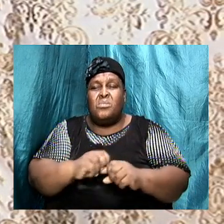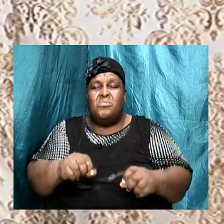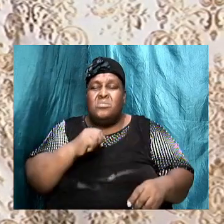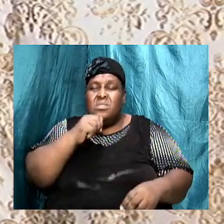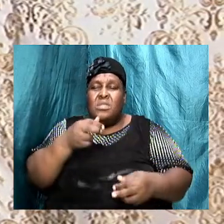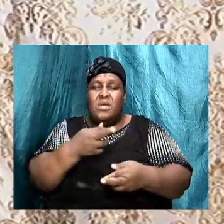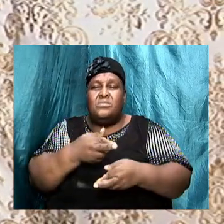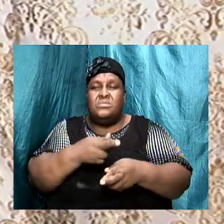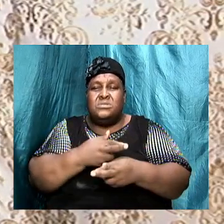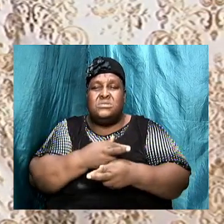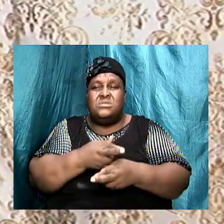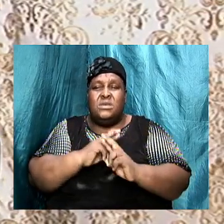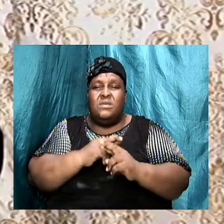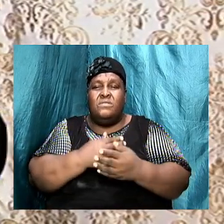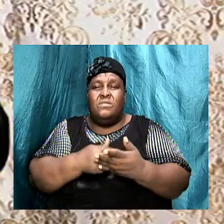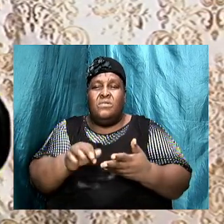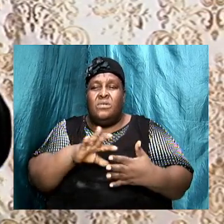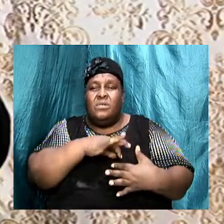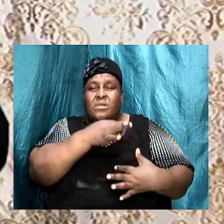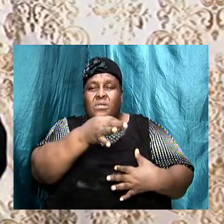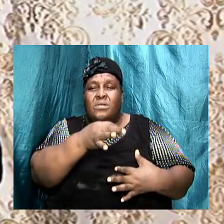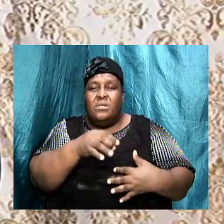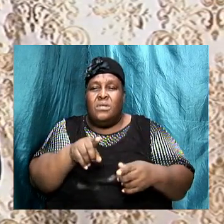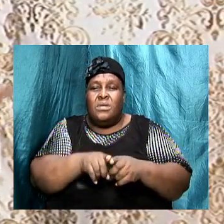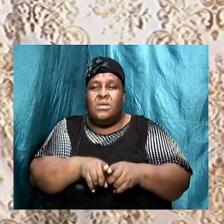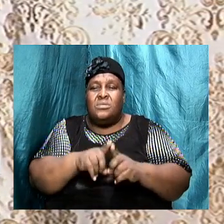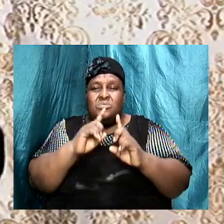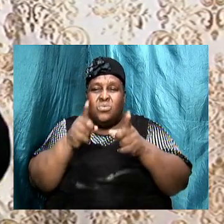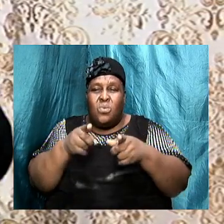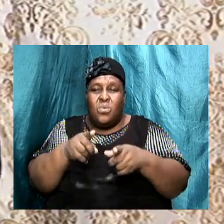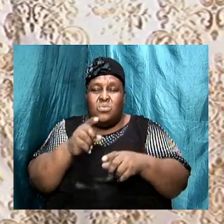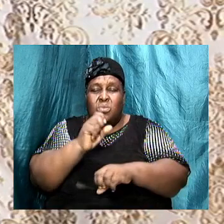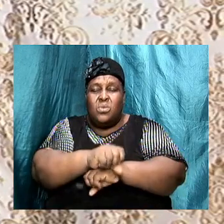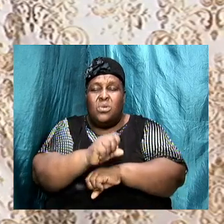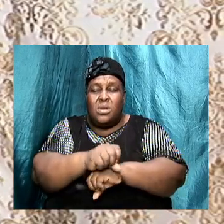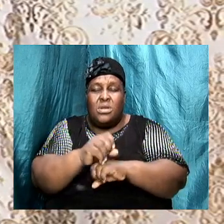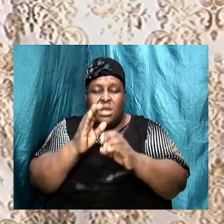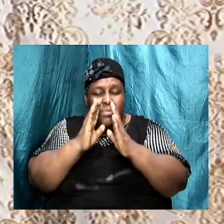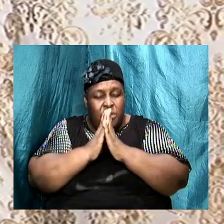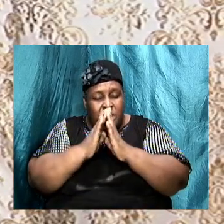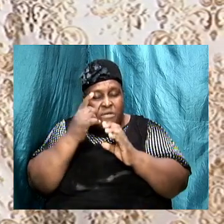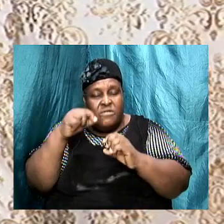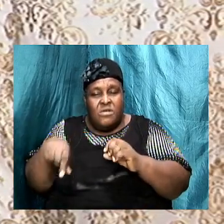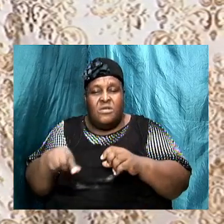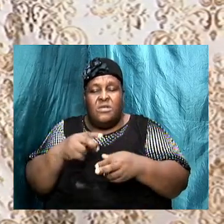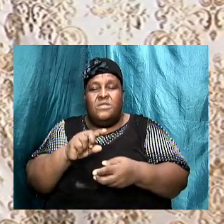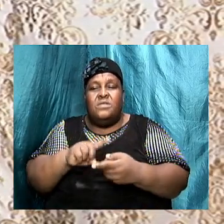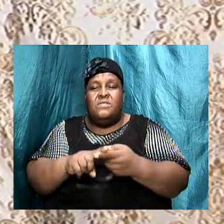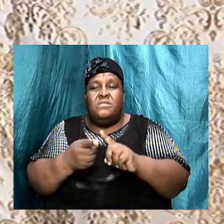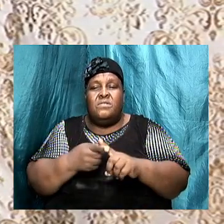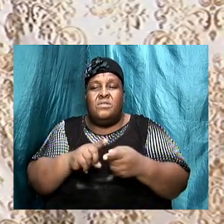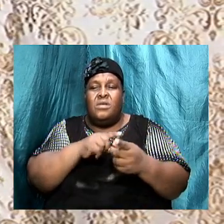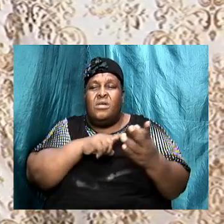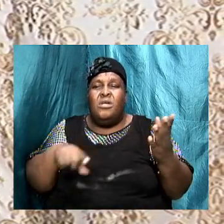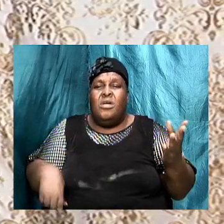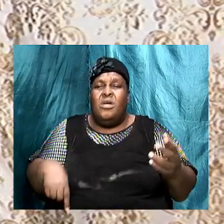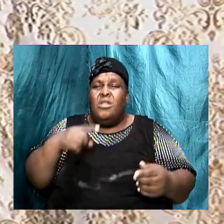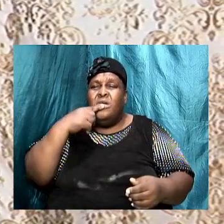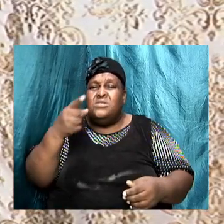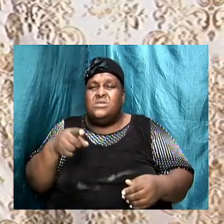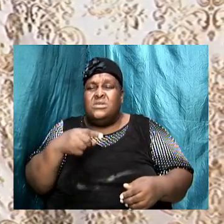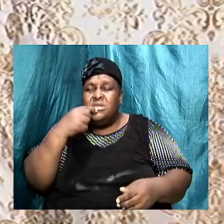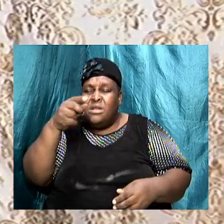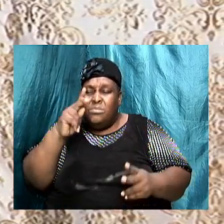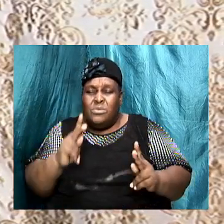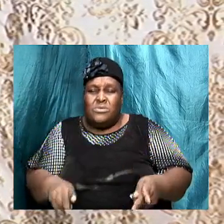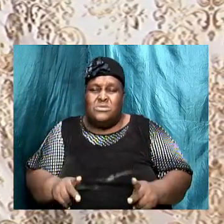the Holy Ghost. And as I went to work one day, I prayed for this friend. And the Lord said to me, tell that